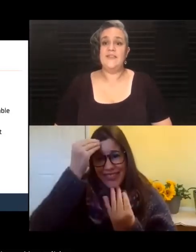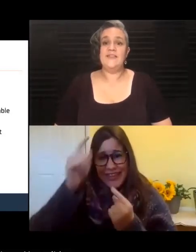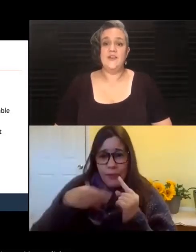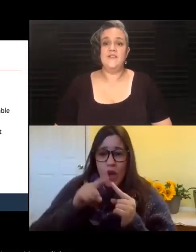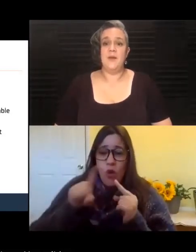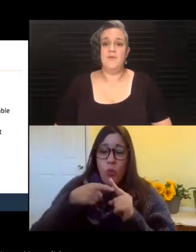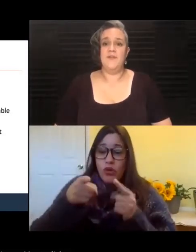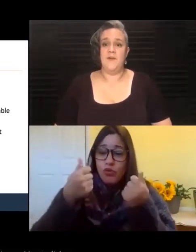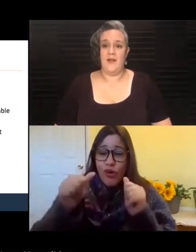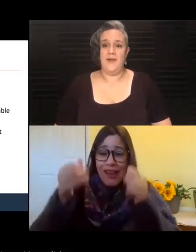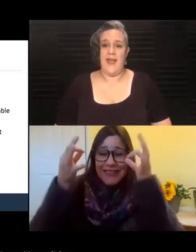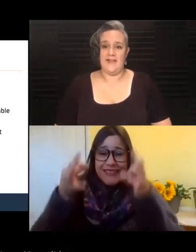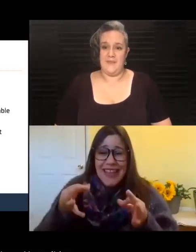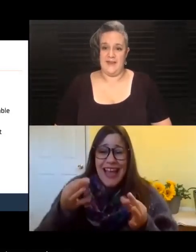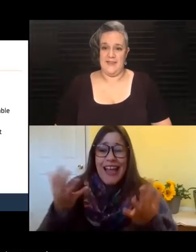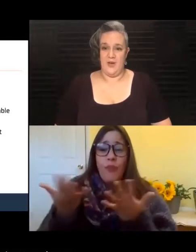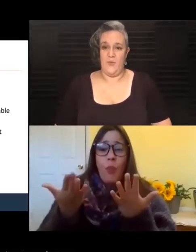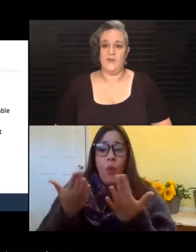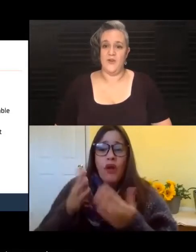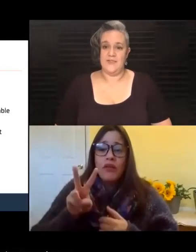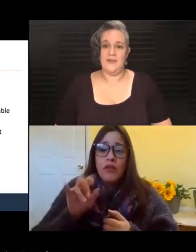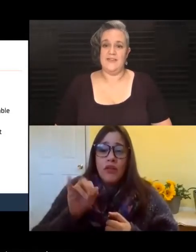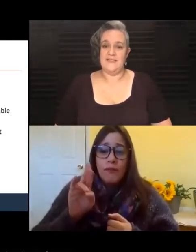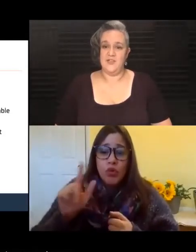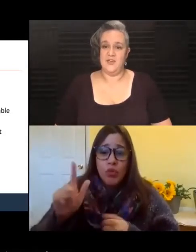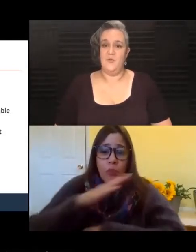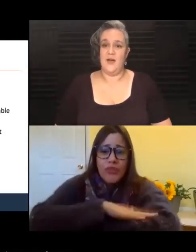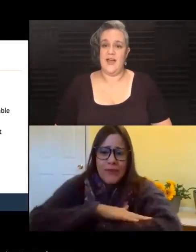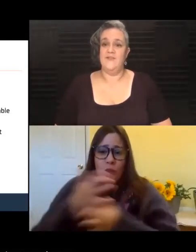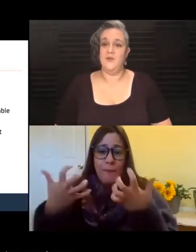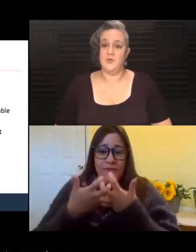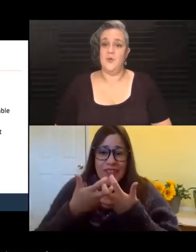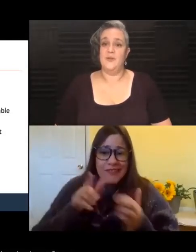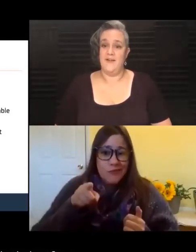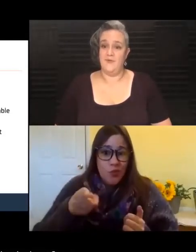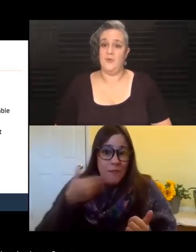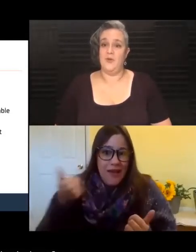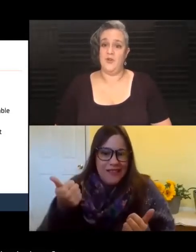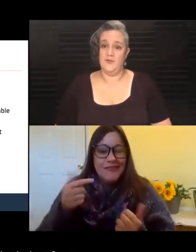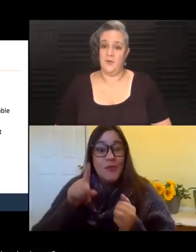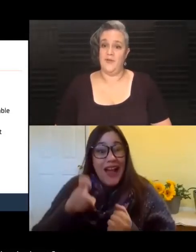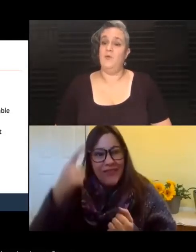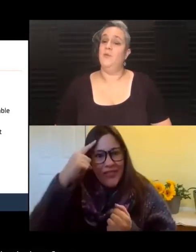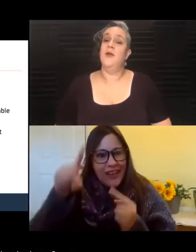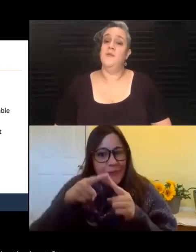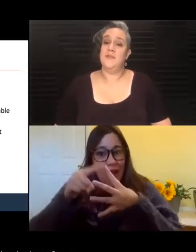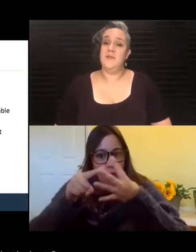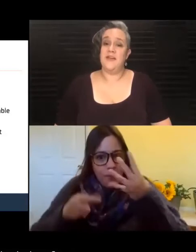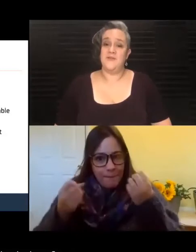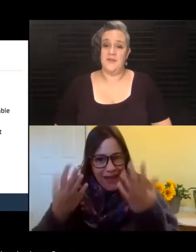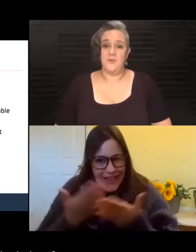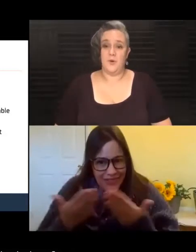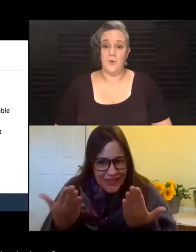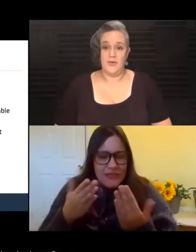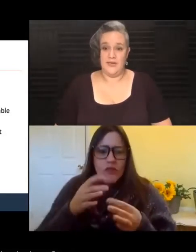You can consider some of the following aspects here while you're trying to make a decision of what kind of virtual platform you're looking for that will be the